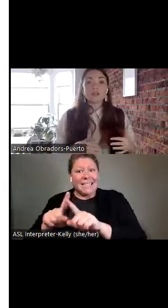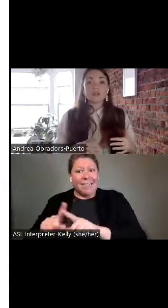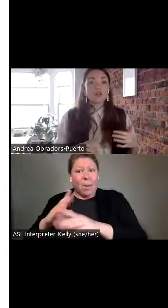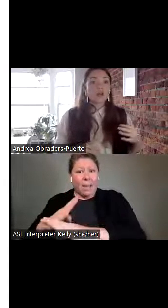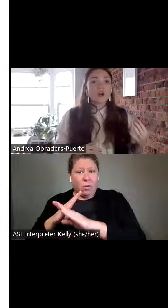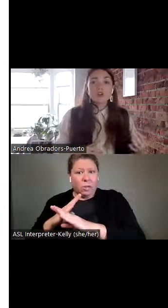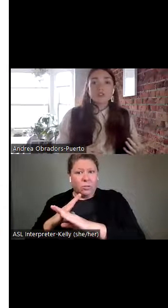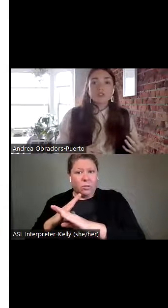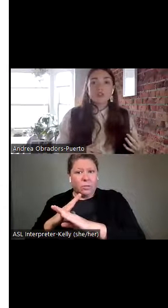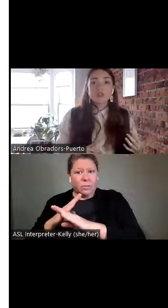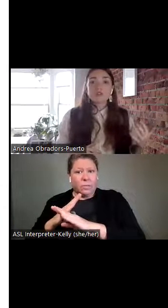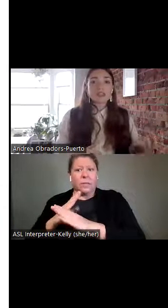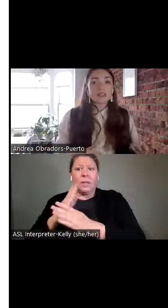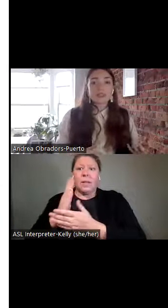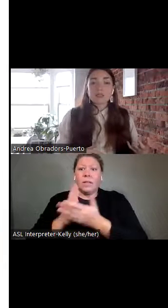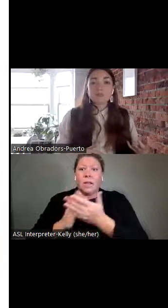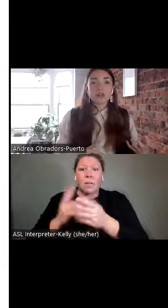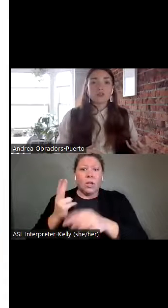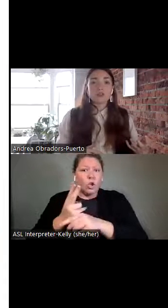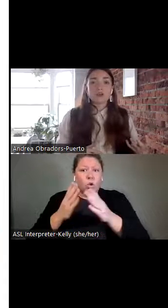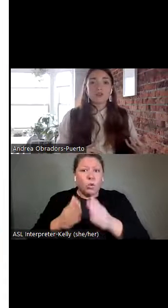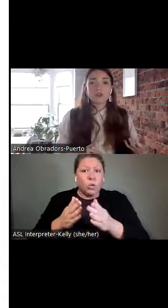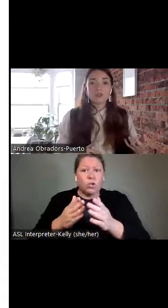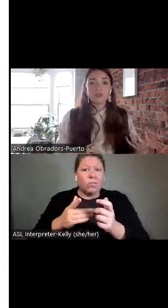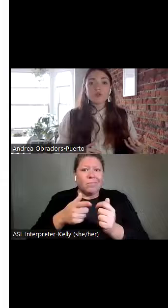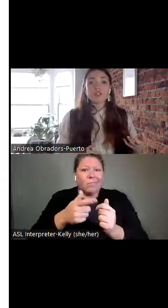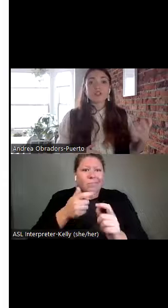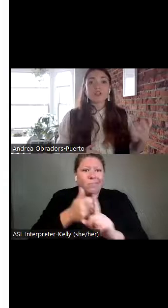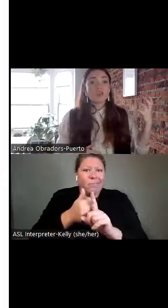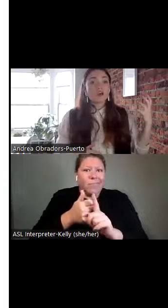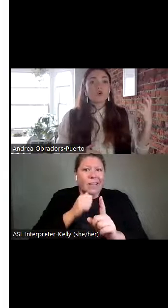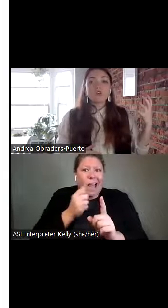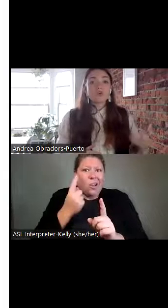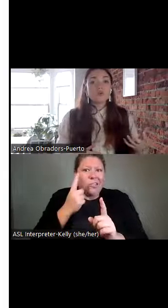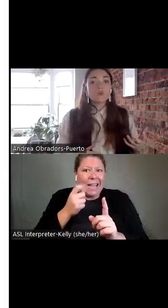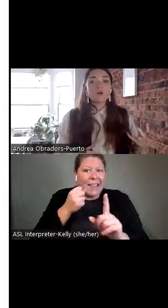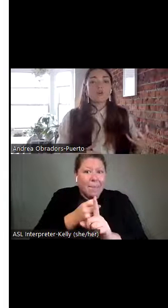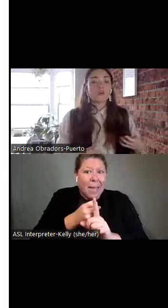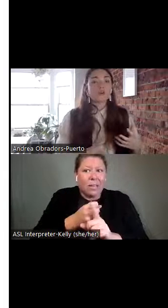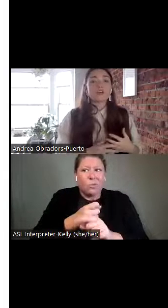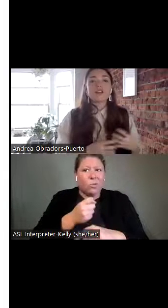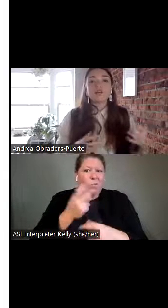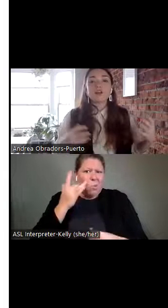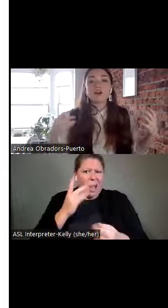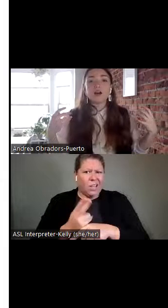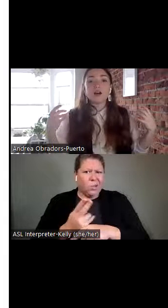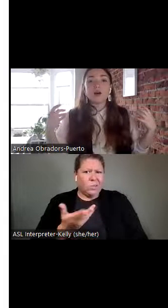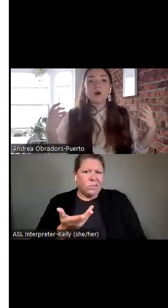related to our users not really seeing the impact of their contributions, or the tool, or the